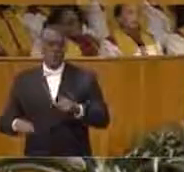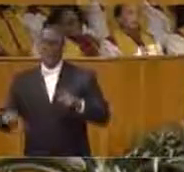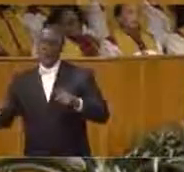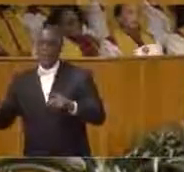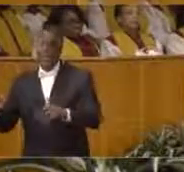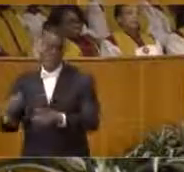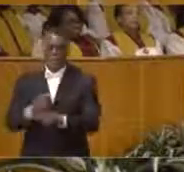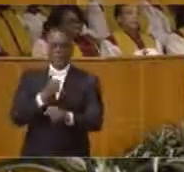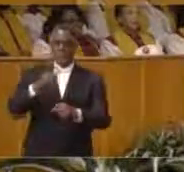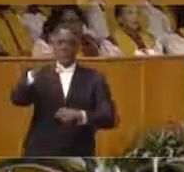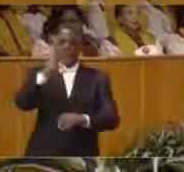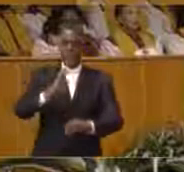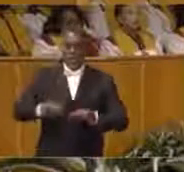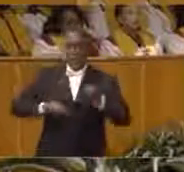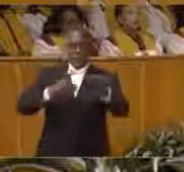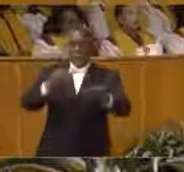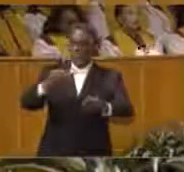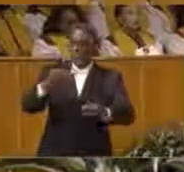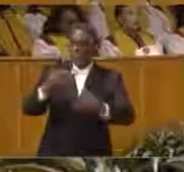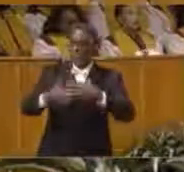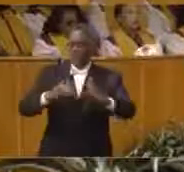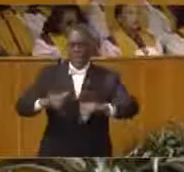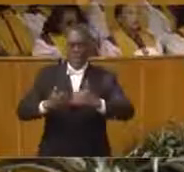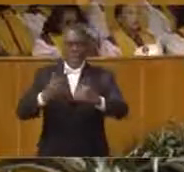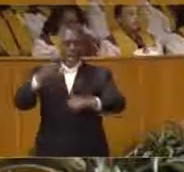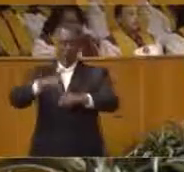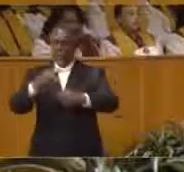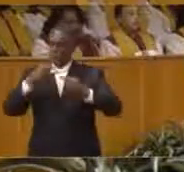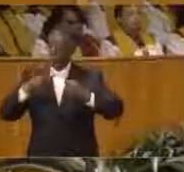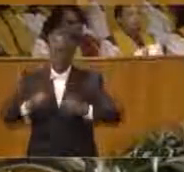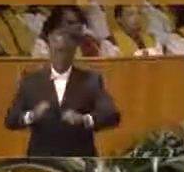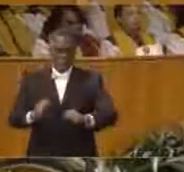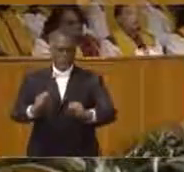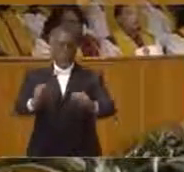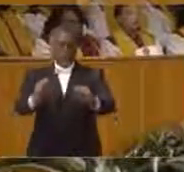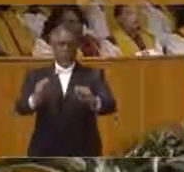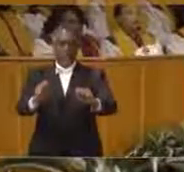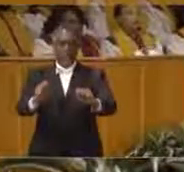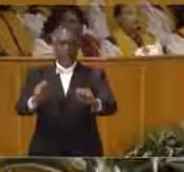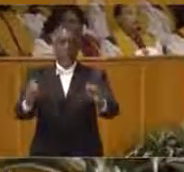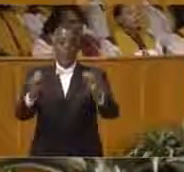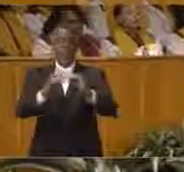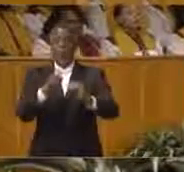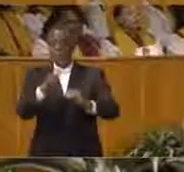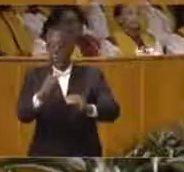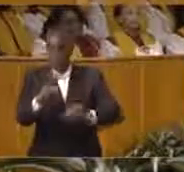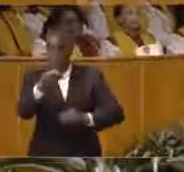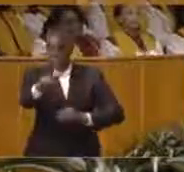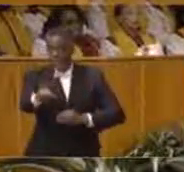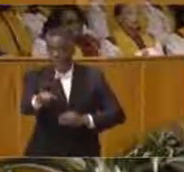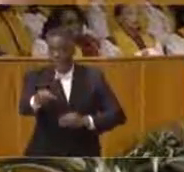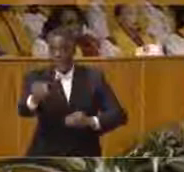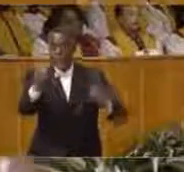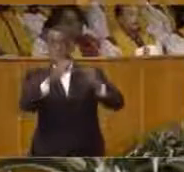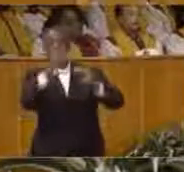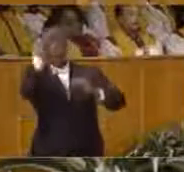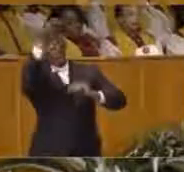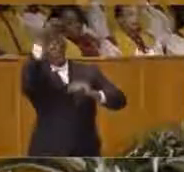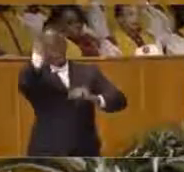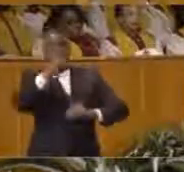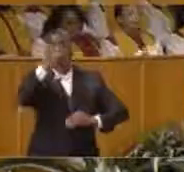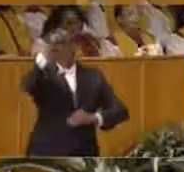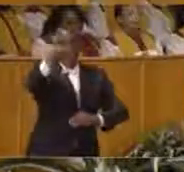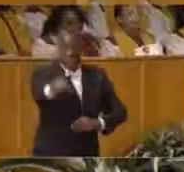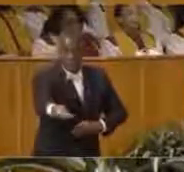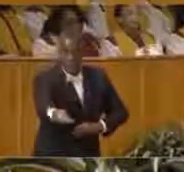Giving. No matter how hard you try. Because the more you give, the more he gives to